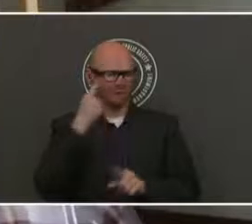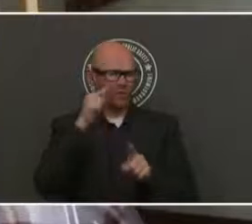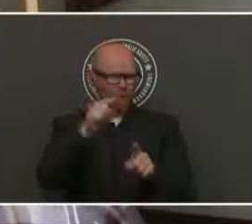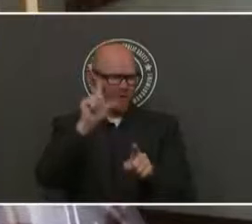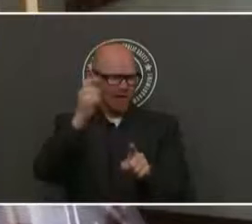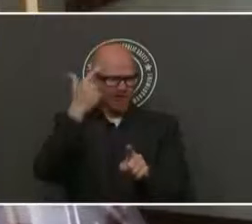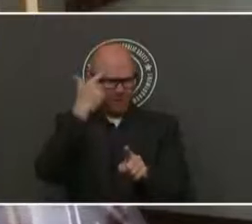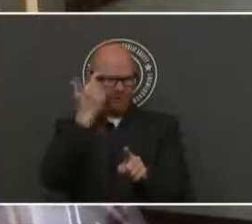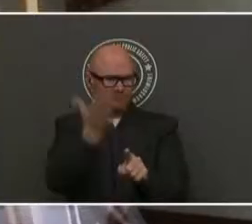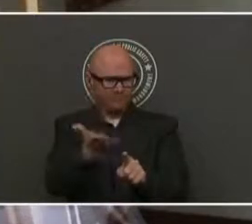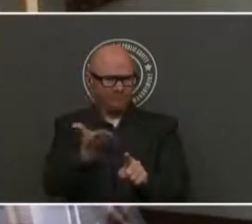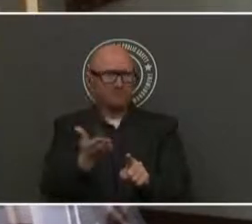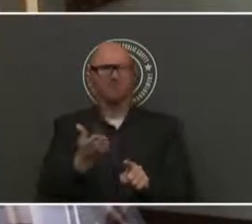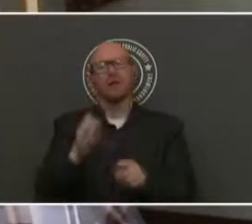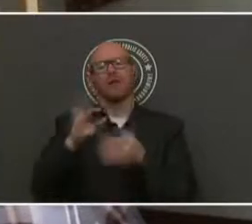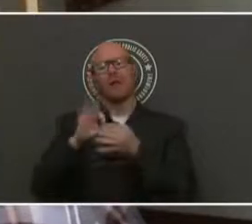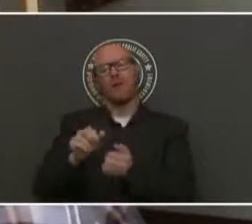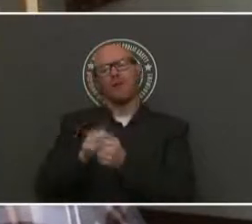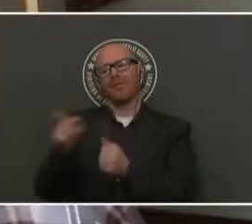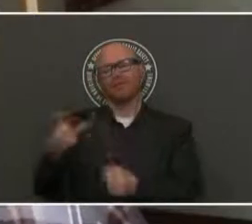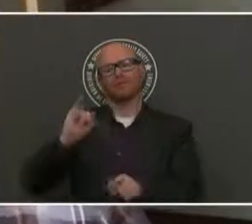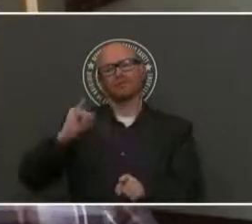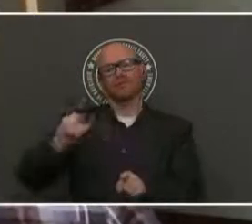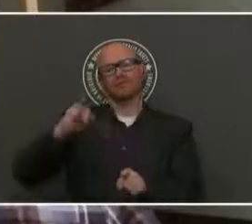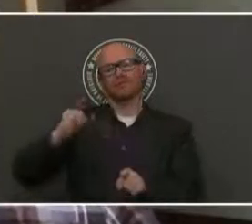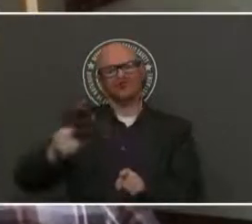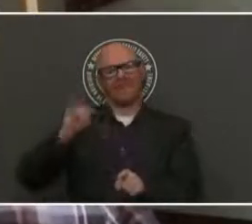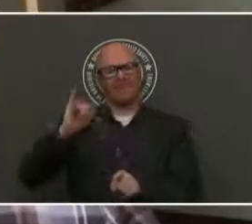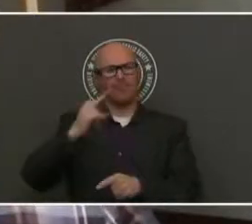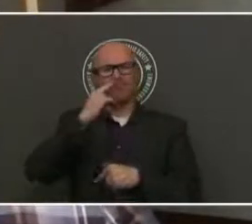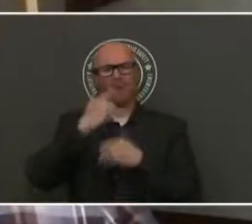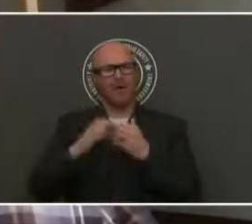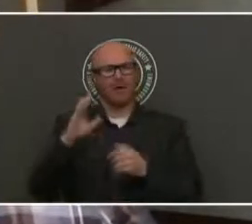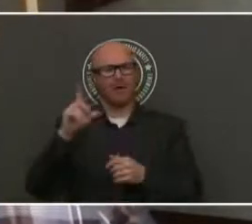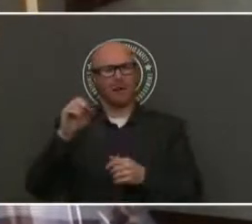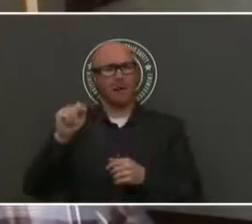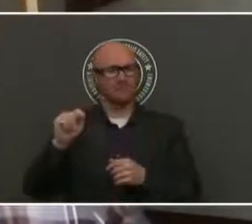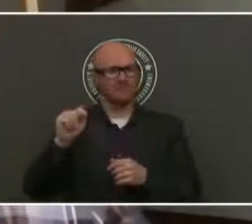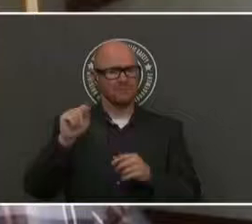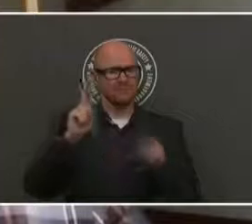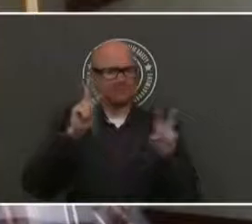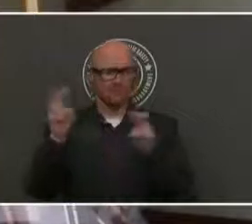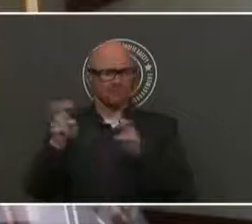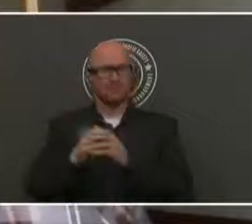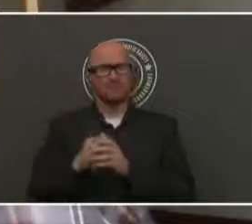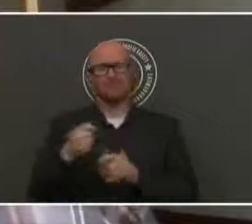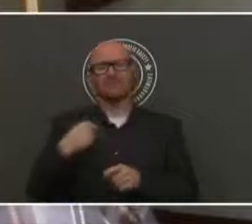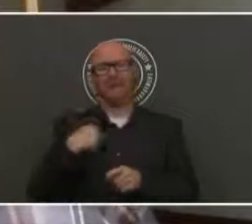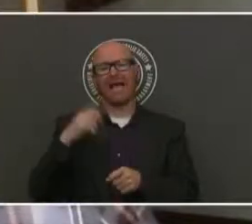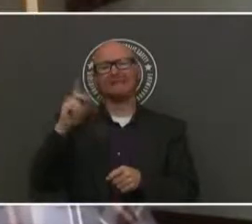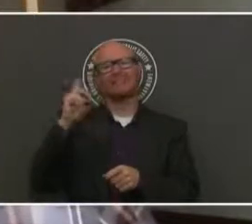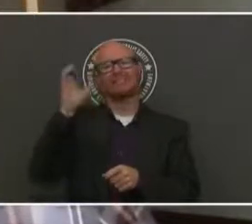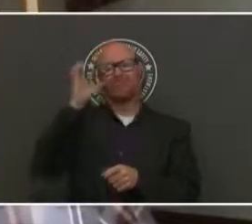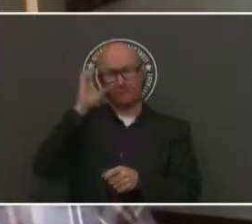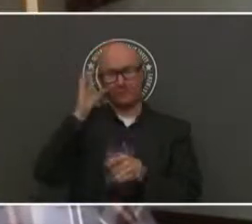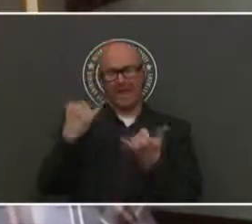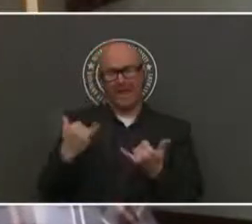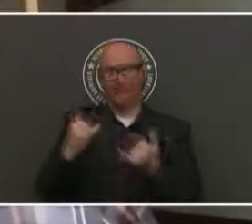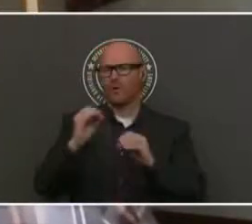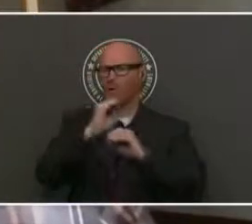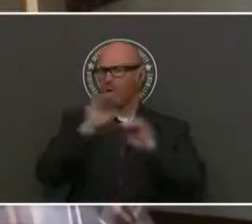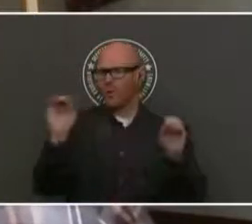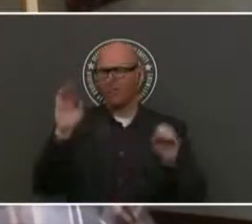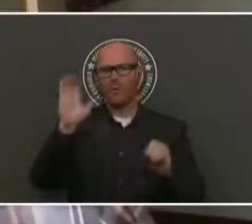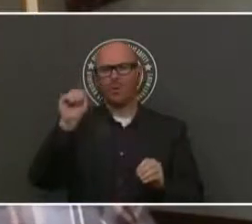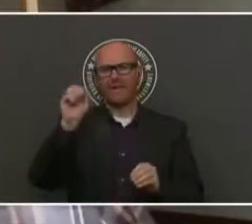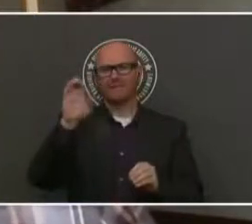to the Johnson & Johnson blood clotting issue. Earlier in the week, I heard that there have been no cases reported of